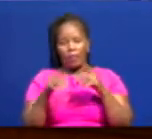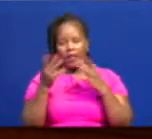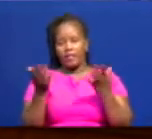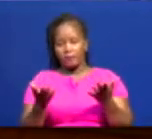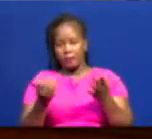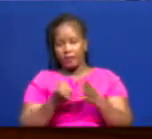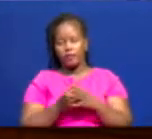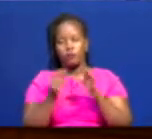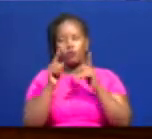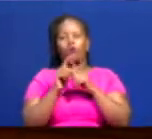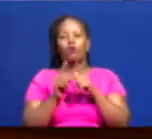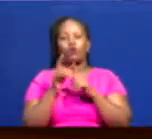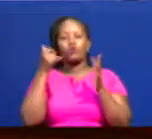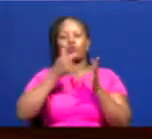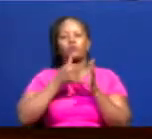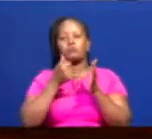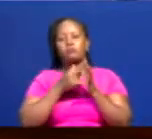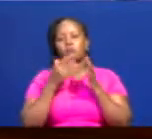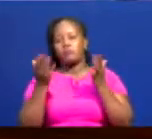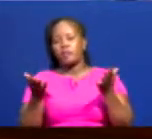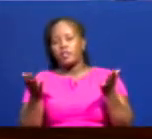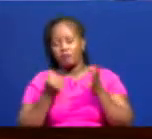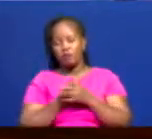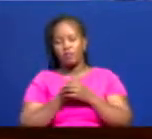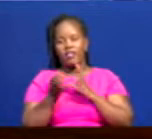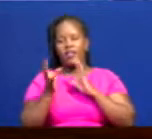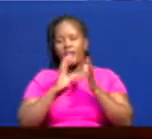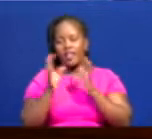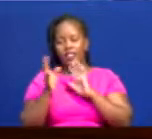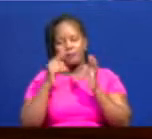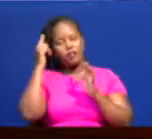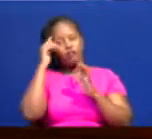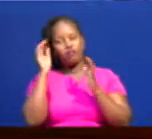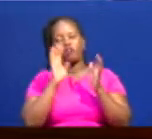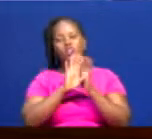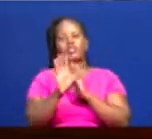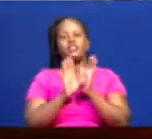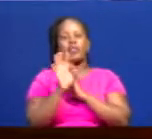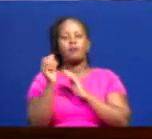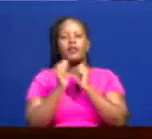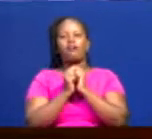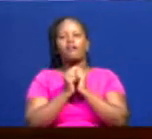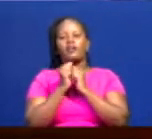also contain the estimates of Chapter 15 entities,